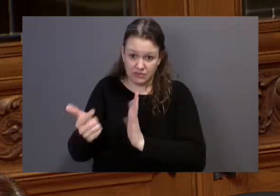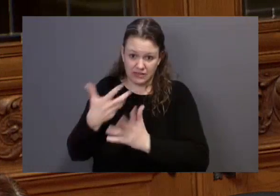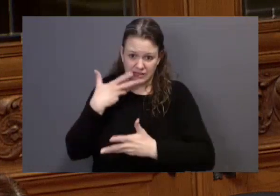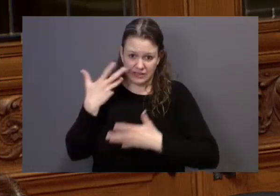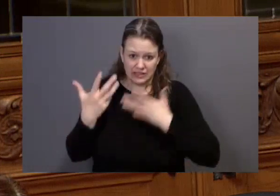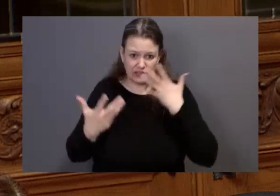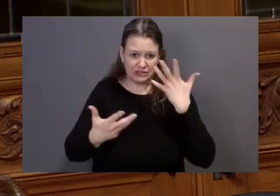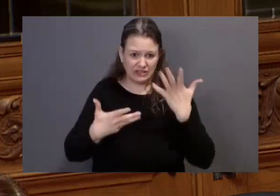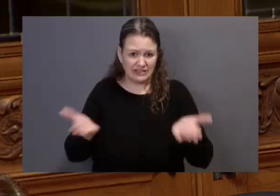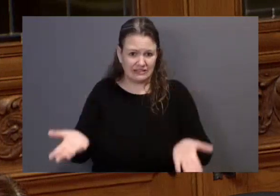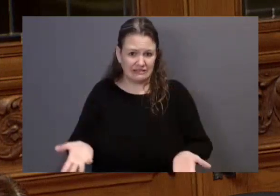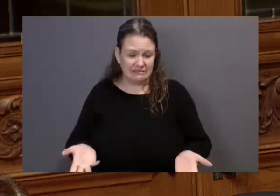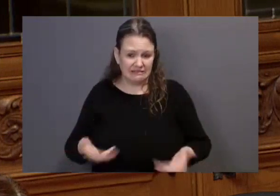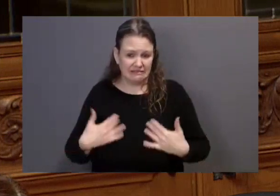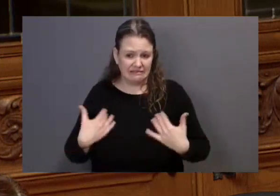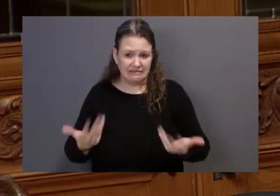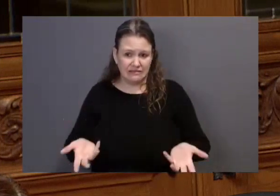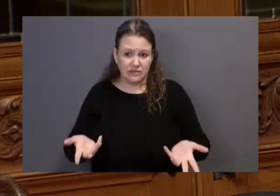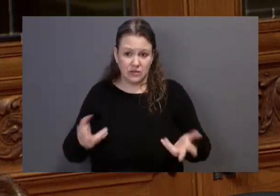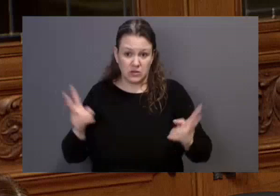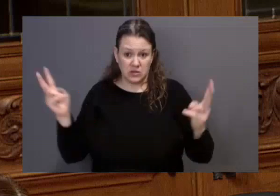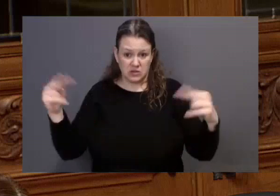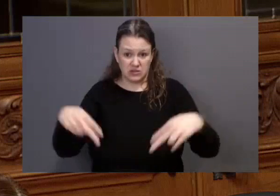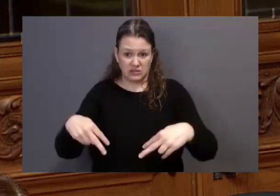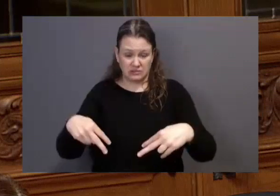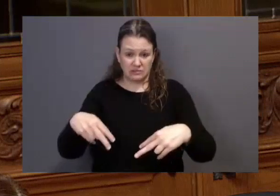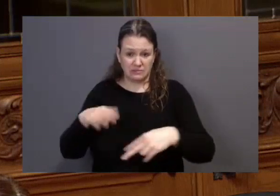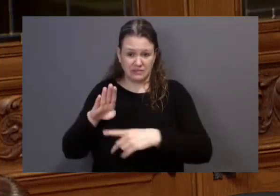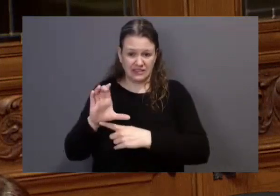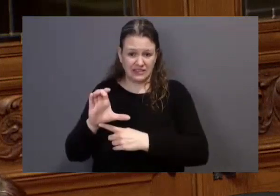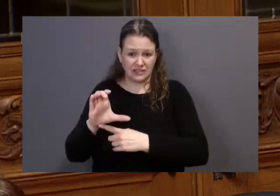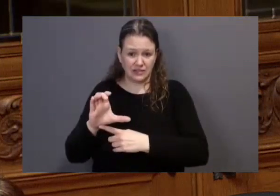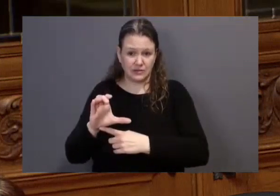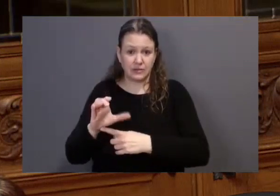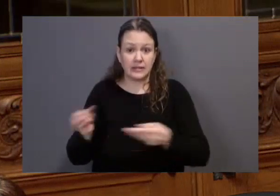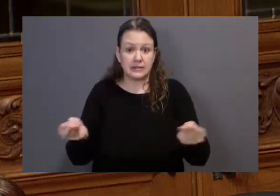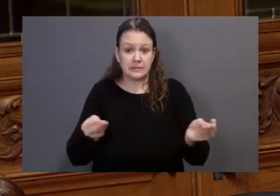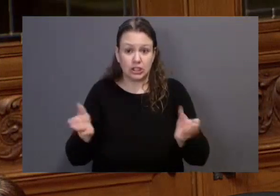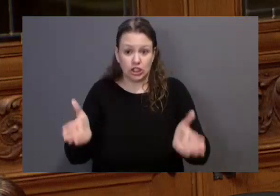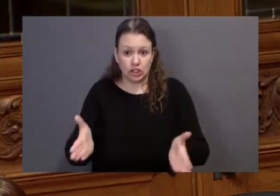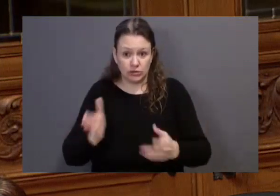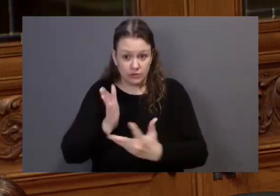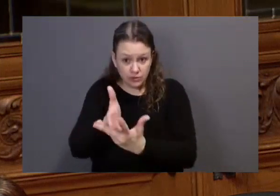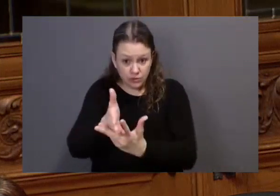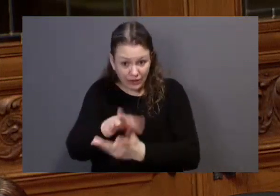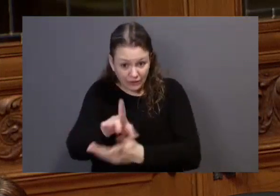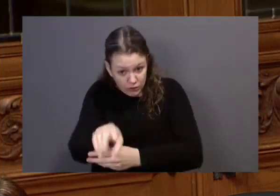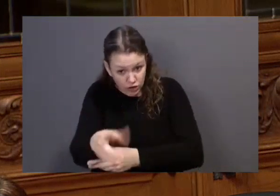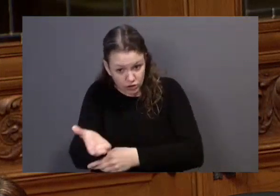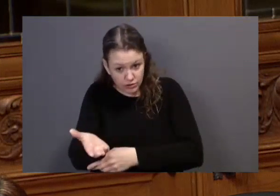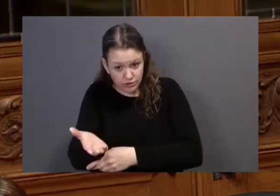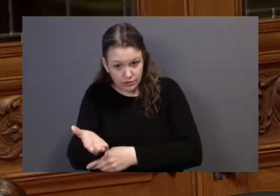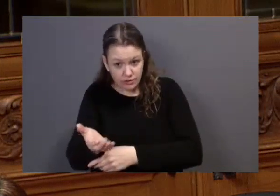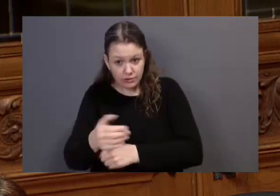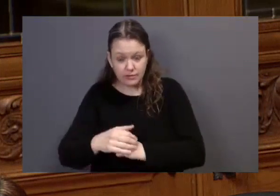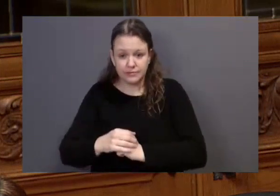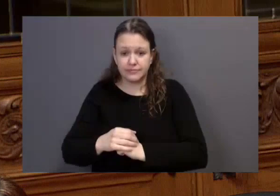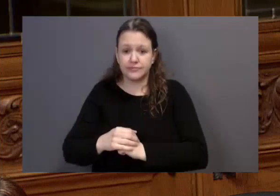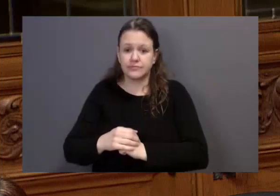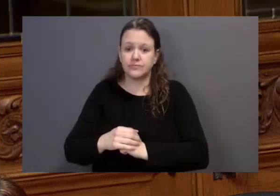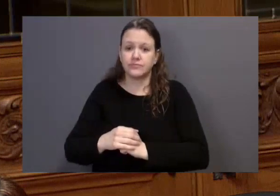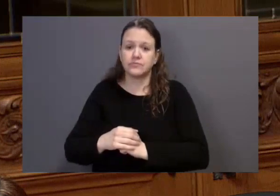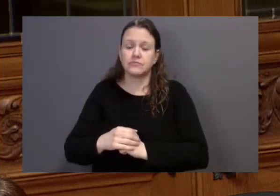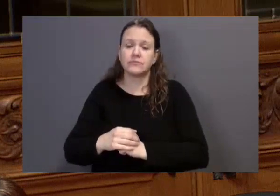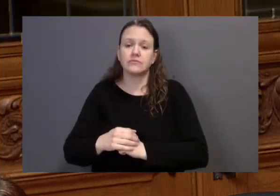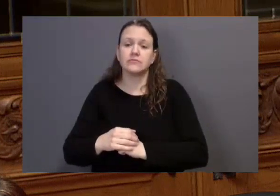BC become the #1 source for illicit safe supply, opioid pills for gangs all across Canada. It